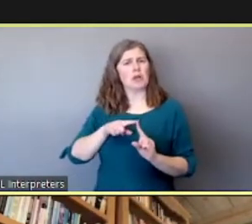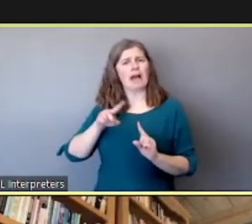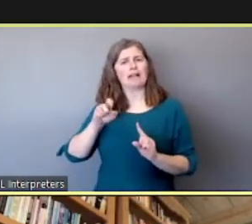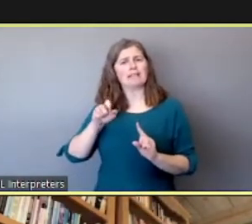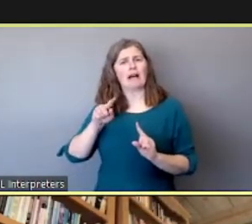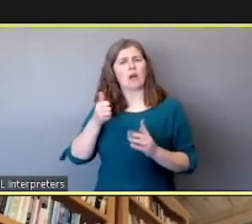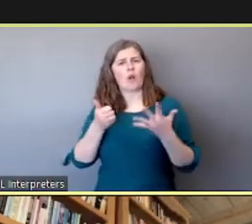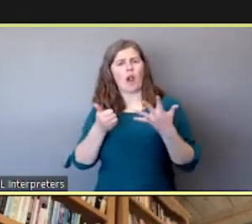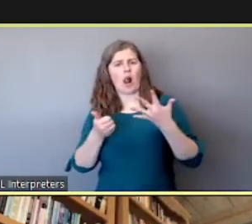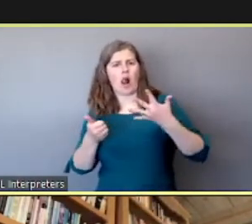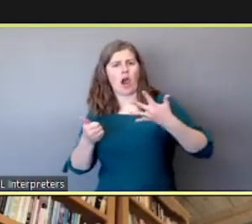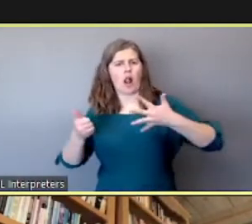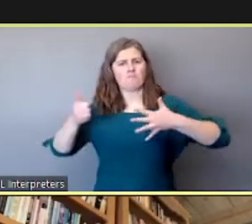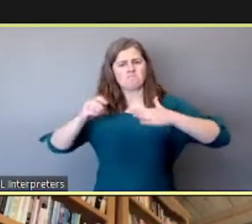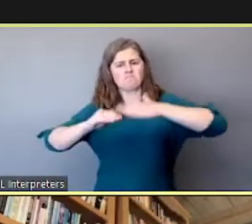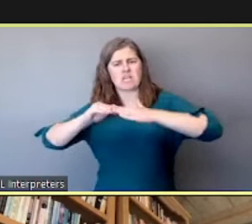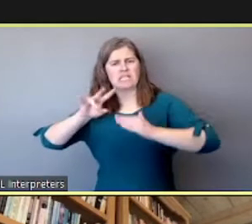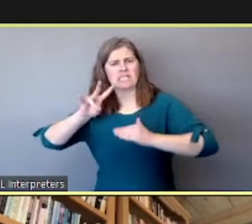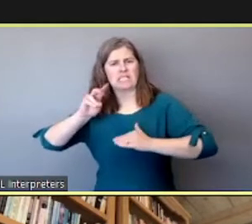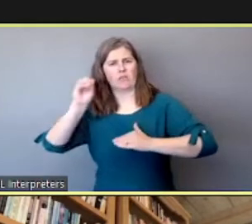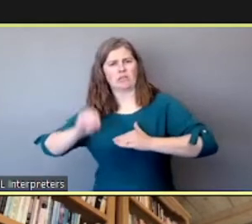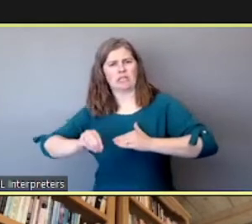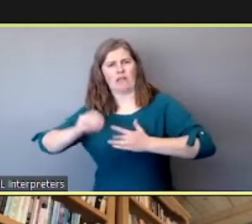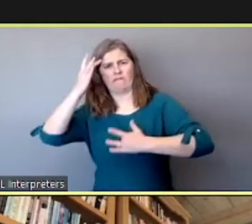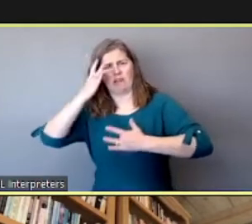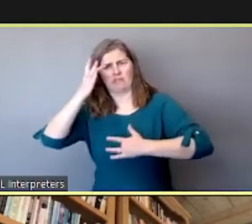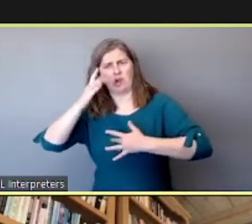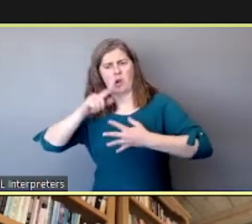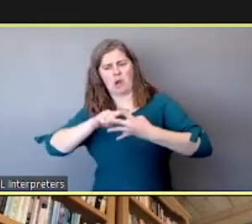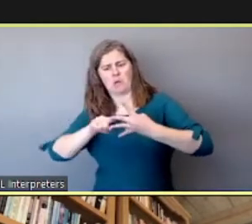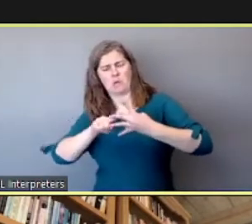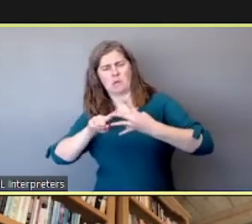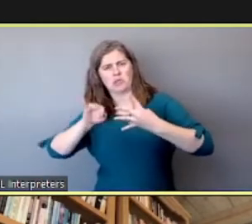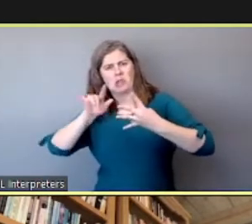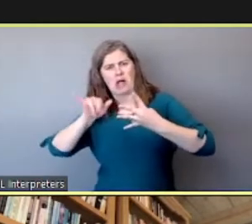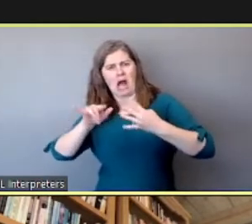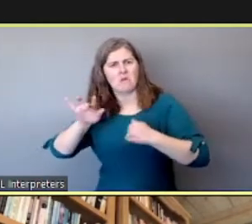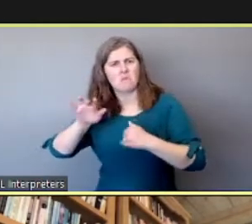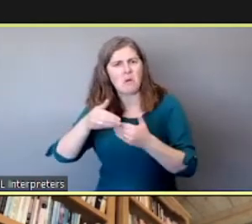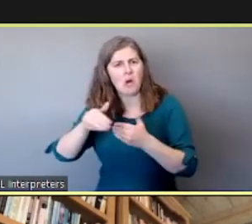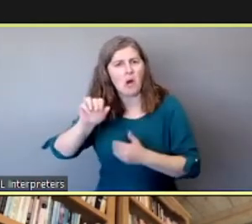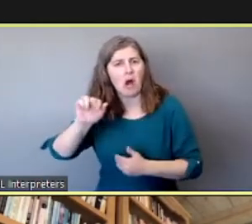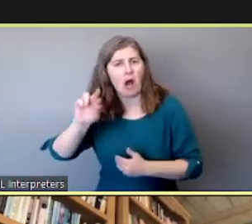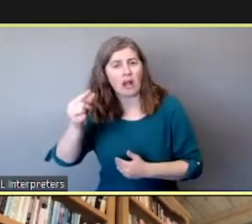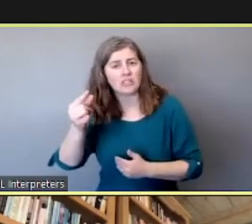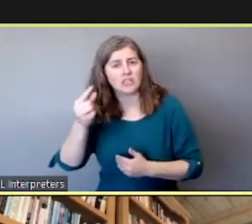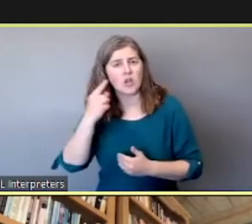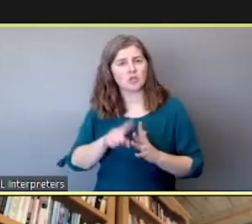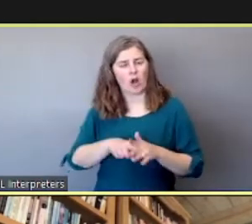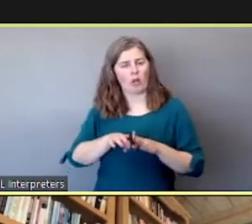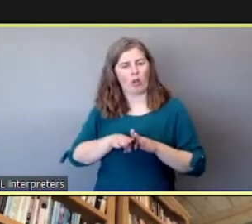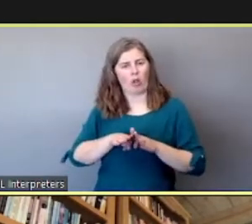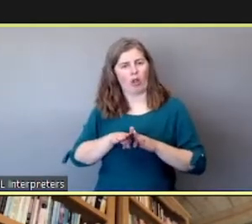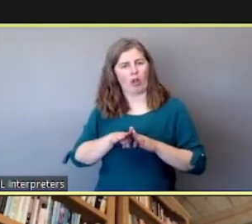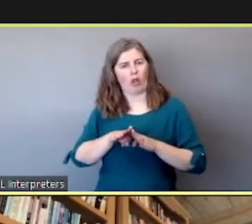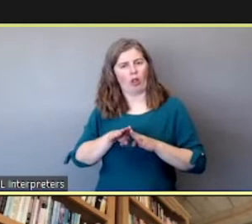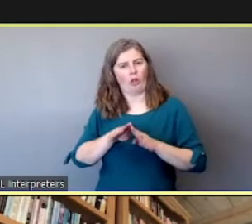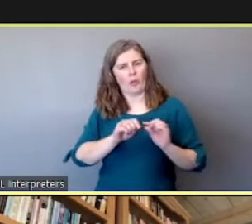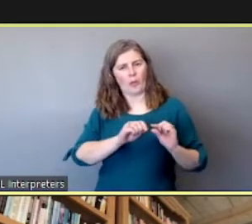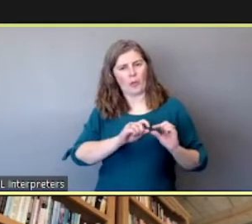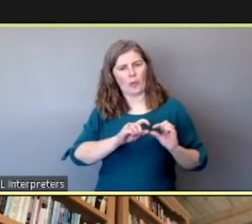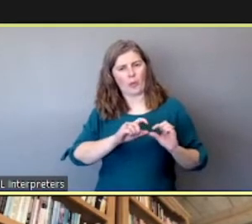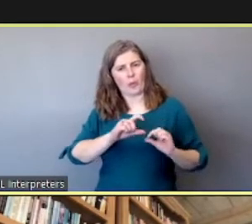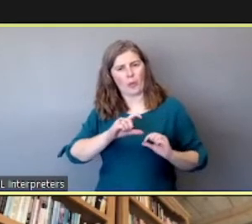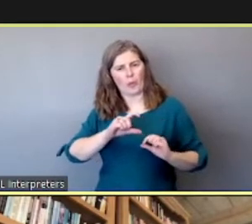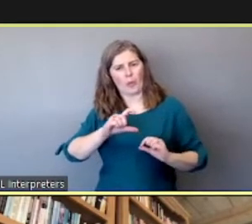the 70% mark in late July or early August. We got off to a slow start. We have about